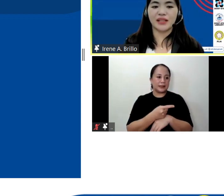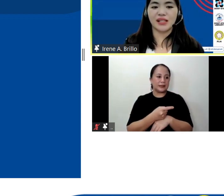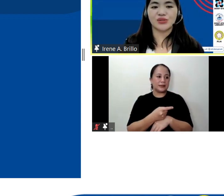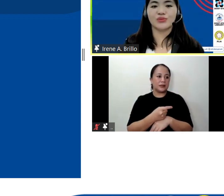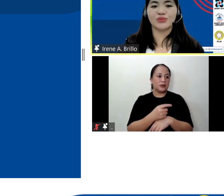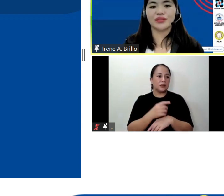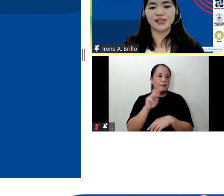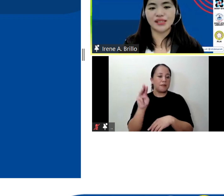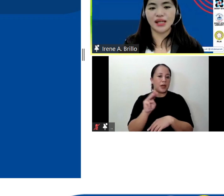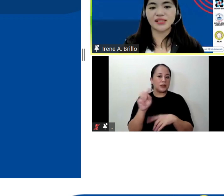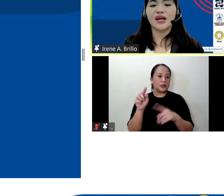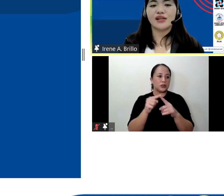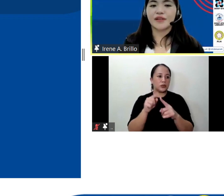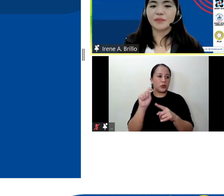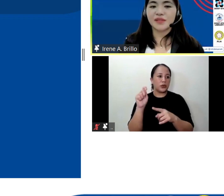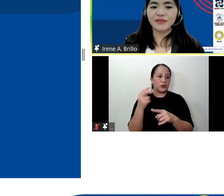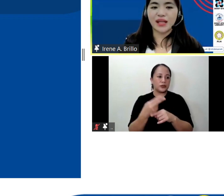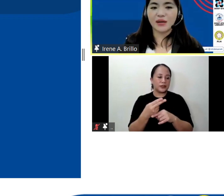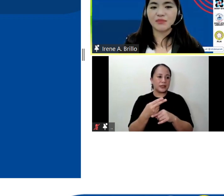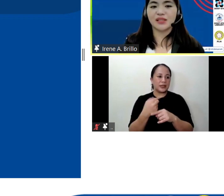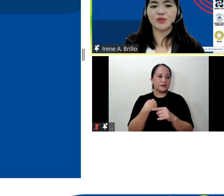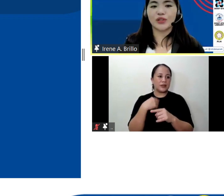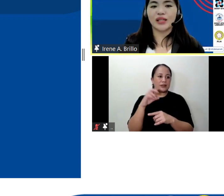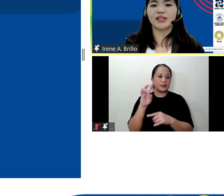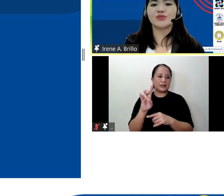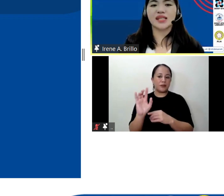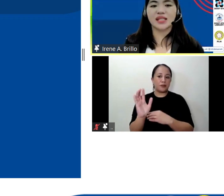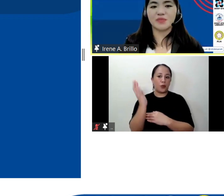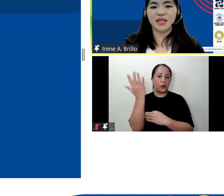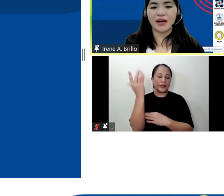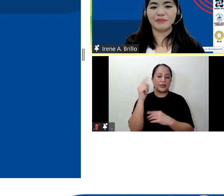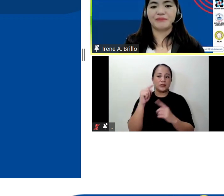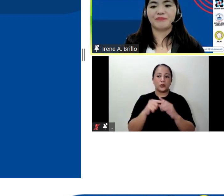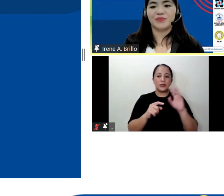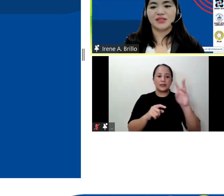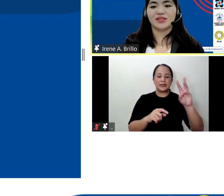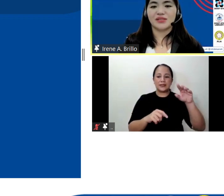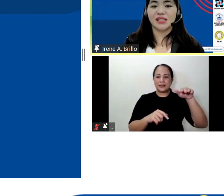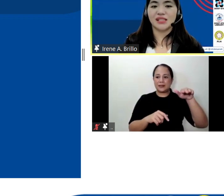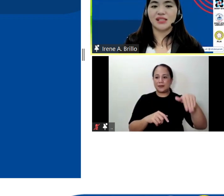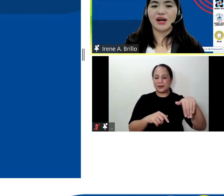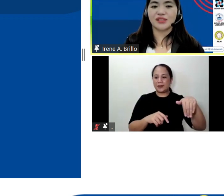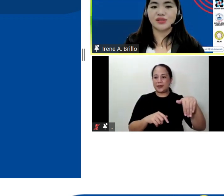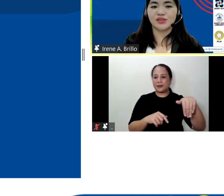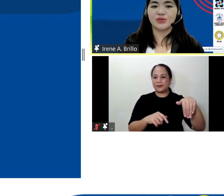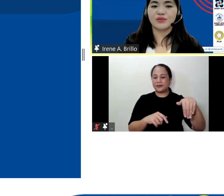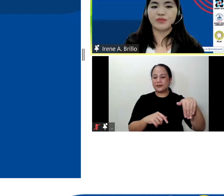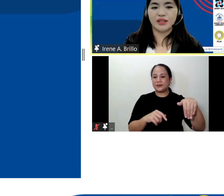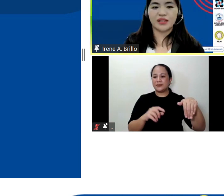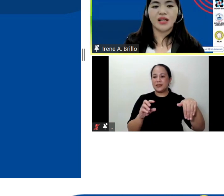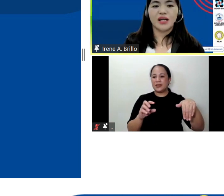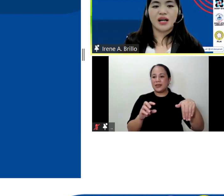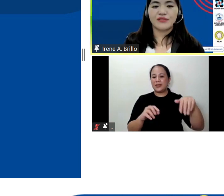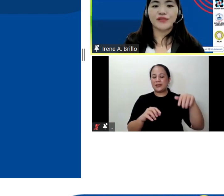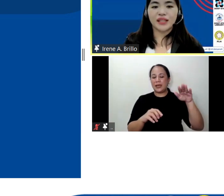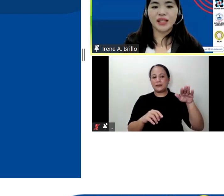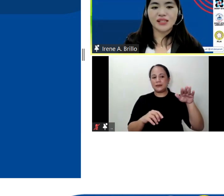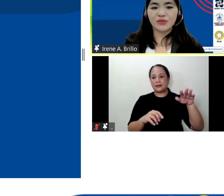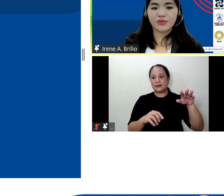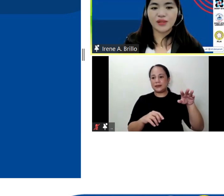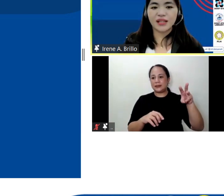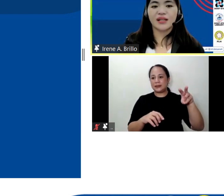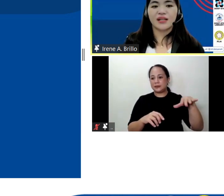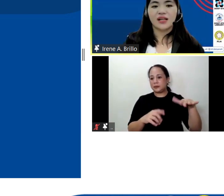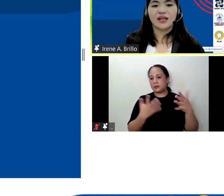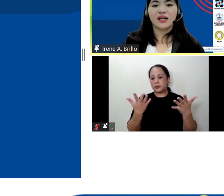from Mondays to Thursdays from 7 a.m. in the morning to 6 p.m. So 6 in the afternoon. So we work 4